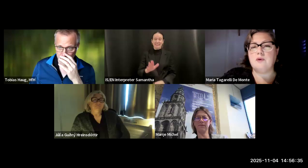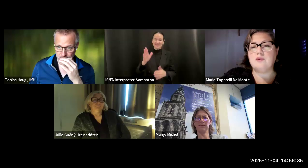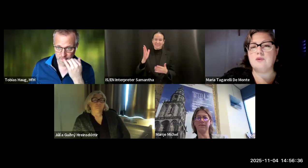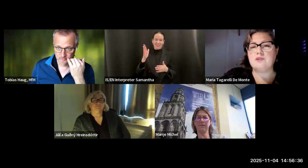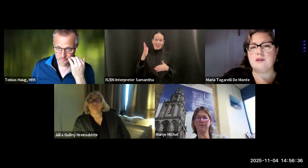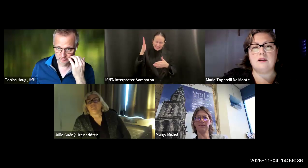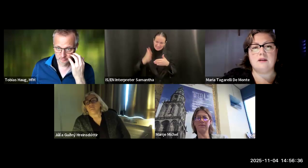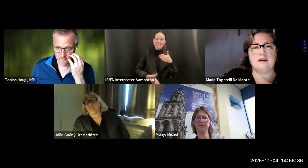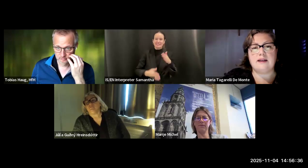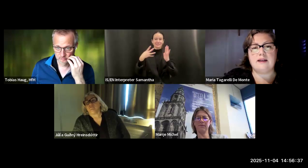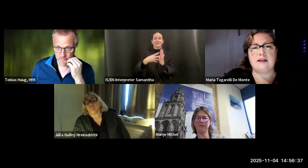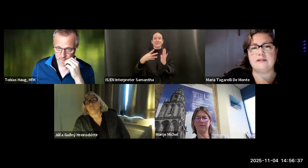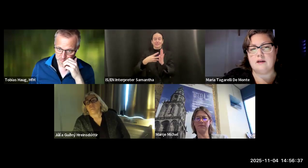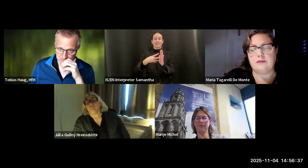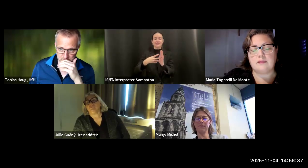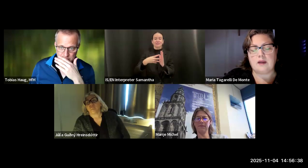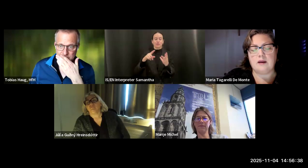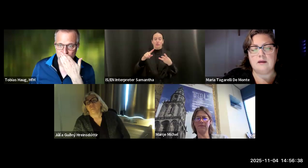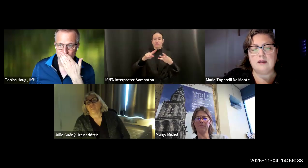videos are mostly made